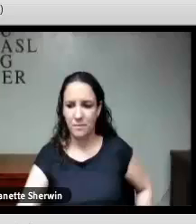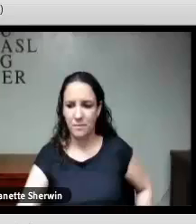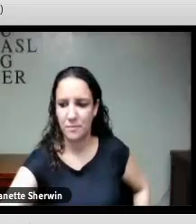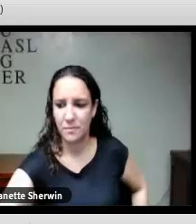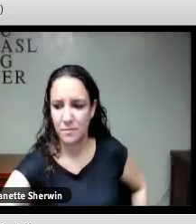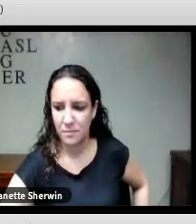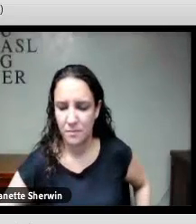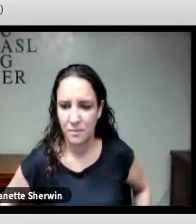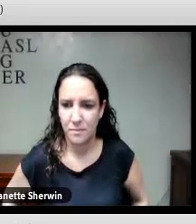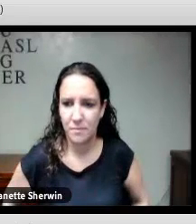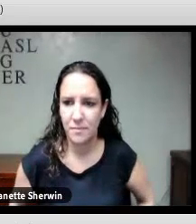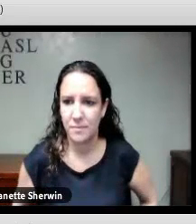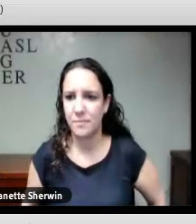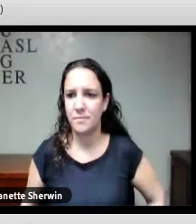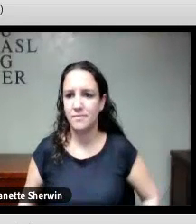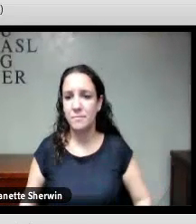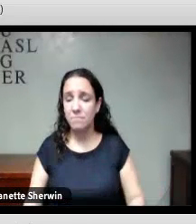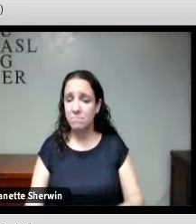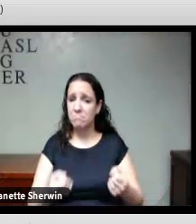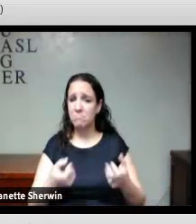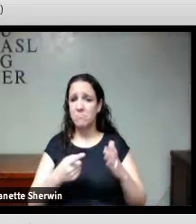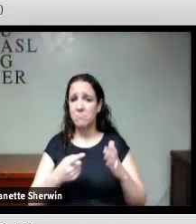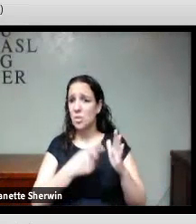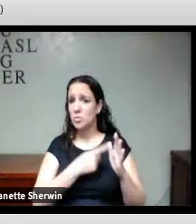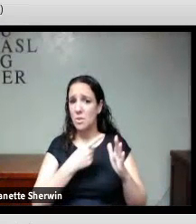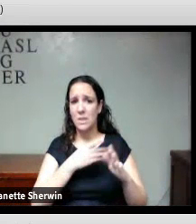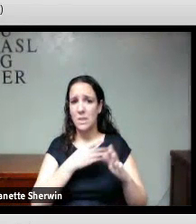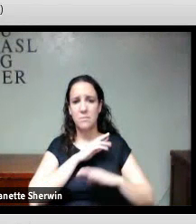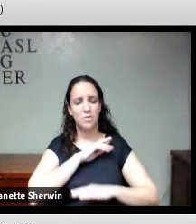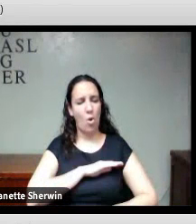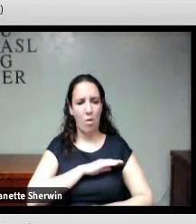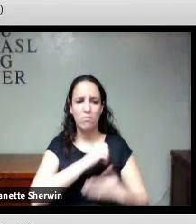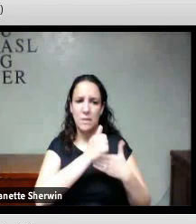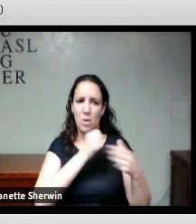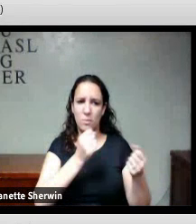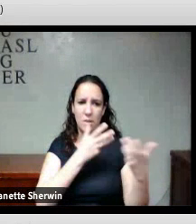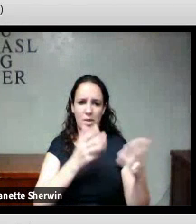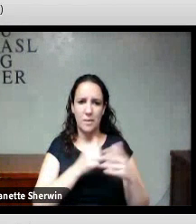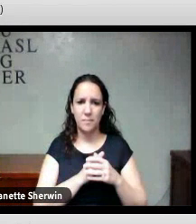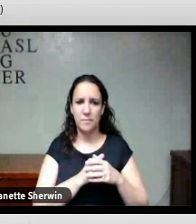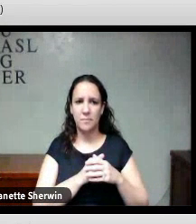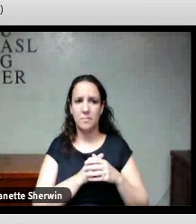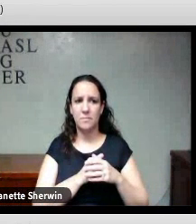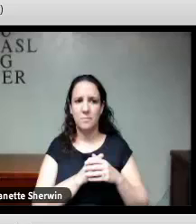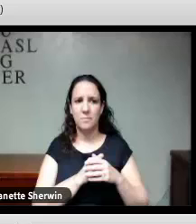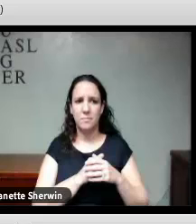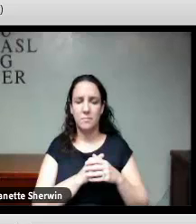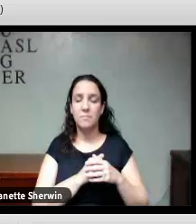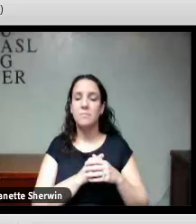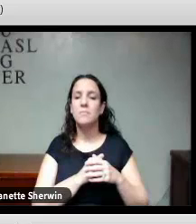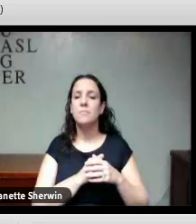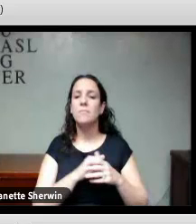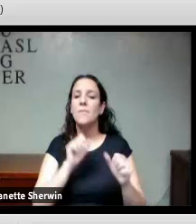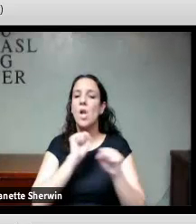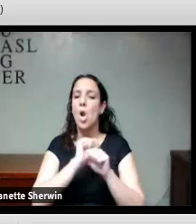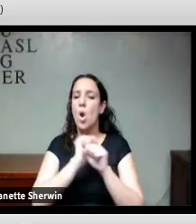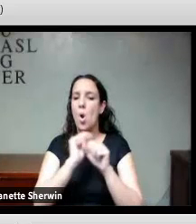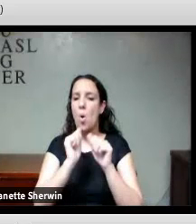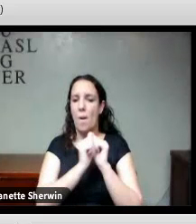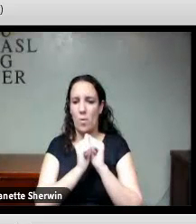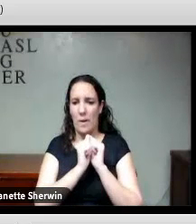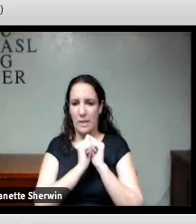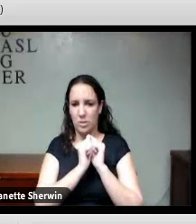So calmness sometimes, because not everybody stays calm. D says cooperation. Maybe you had to have